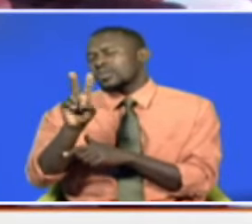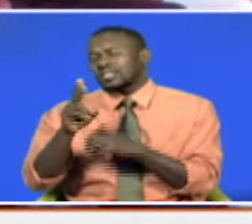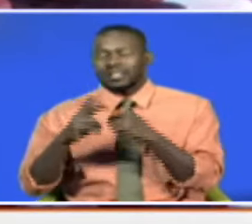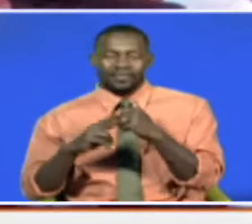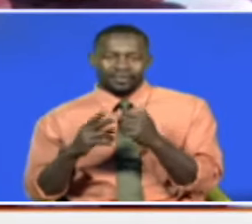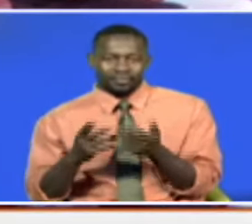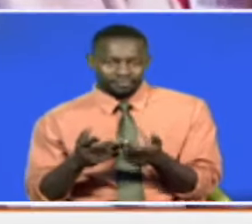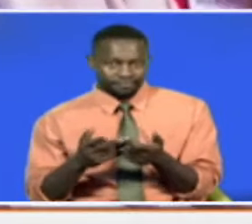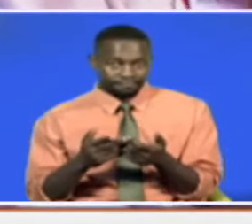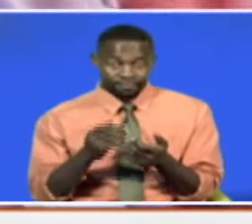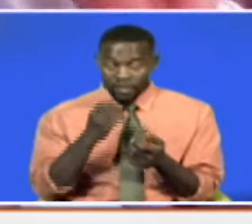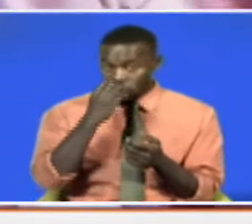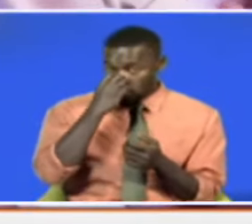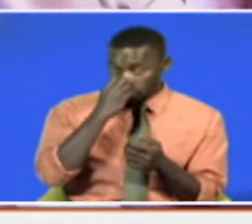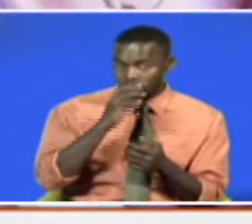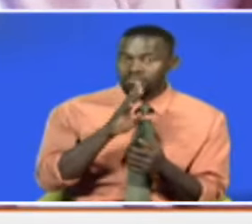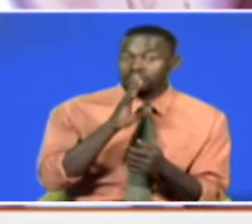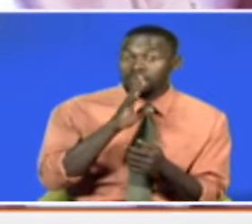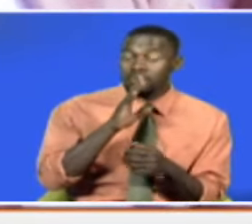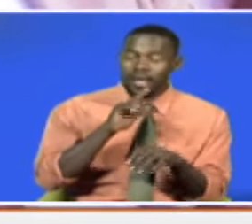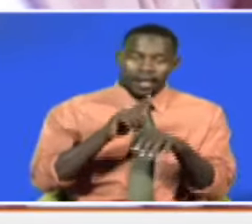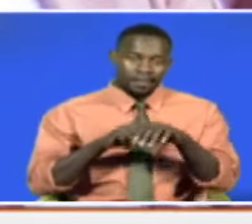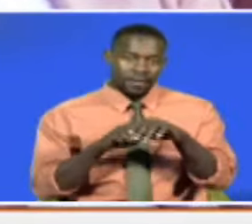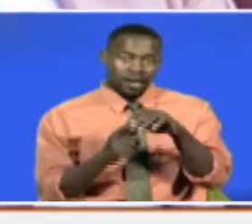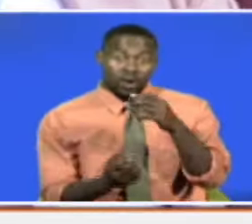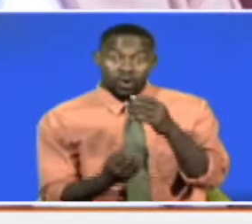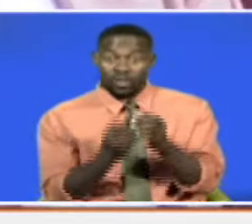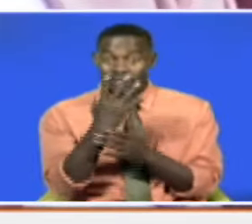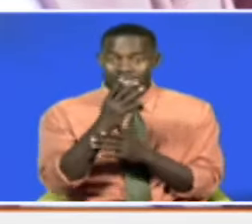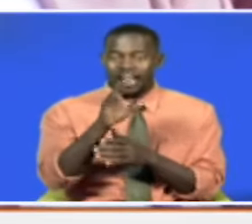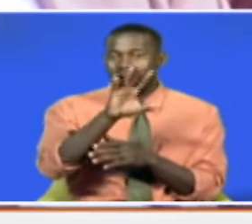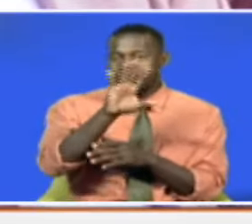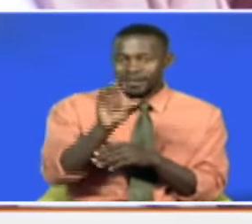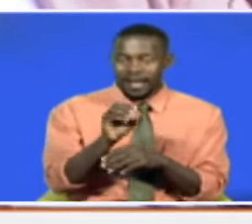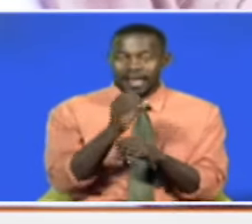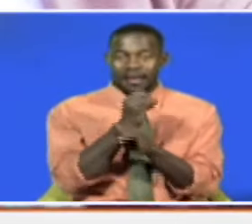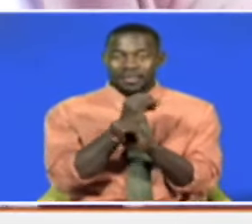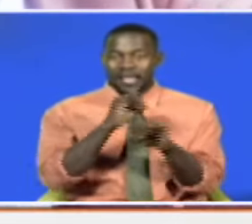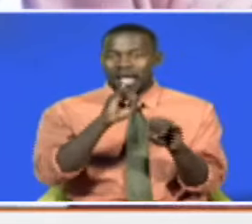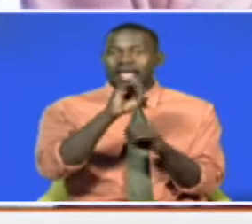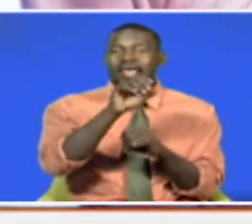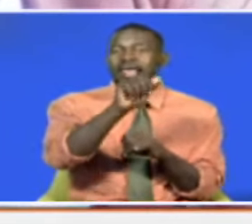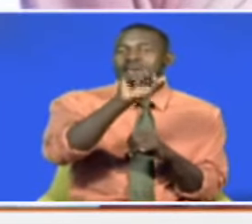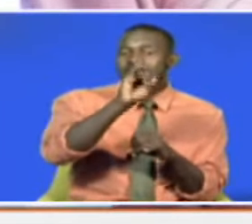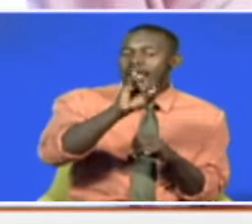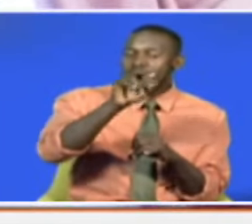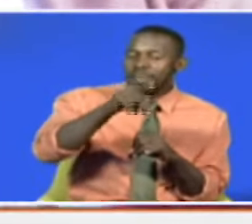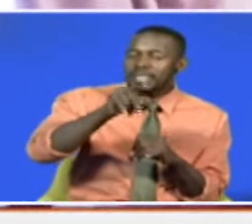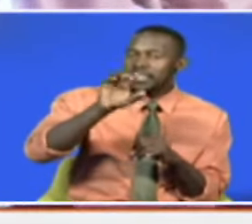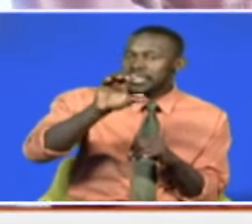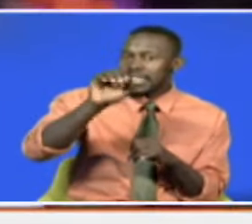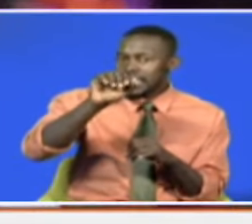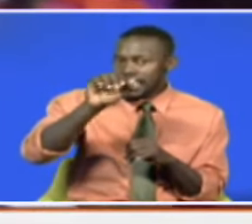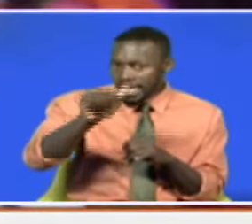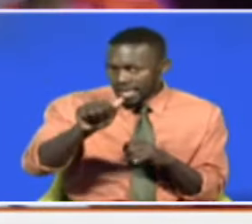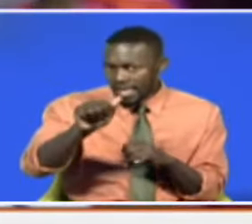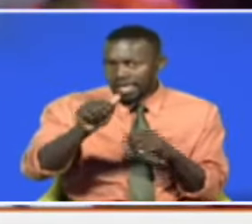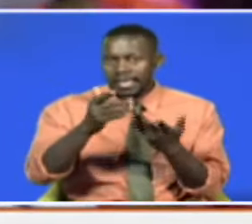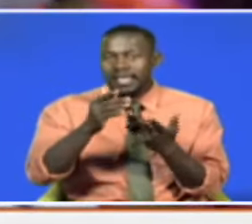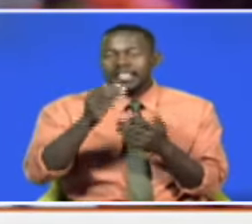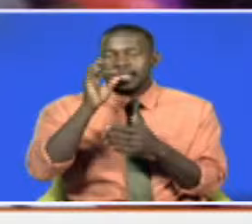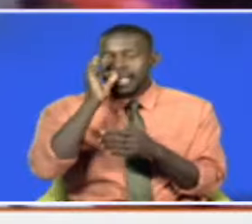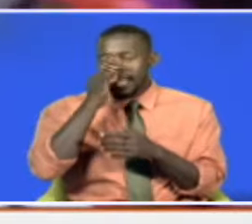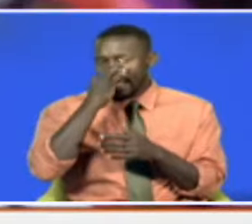the remarks during the launch of the African Independent Pentecostal Church of Africa, AIPCA, Central Western Archdiocese in